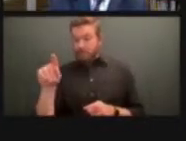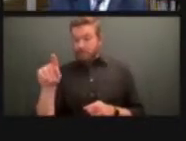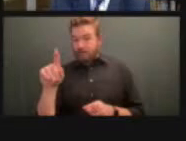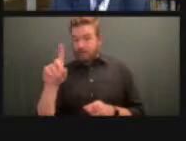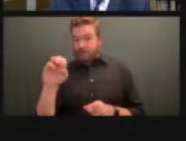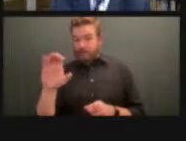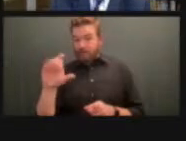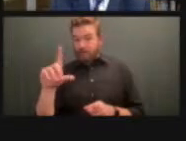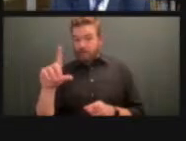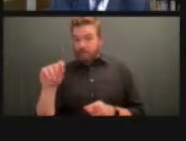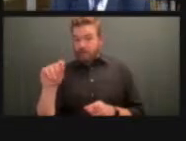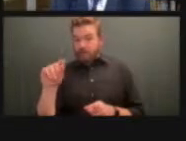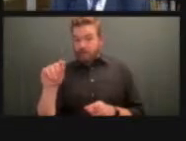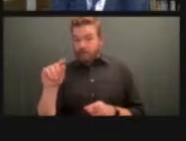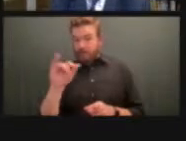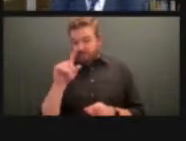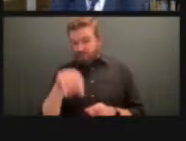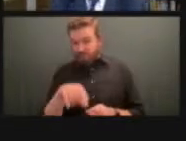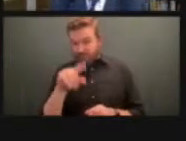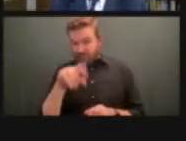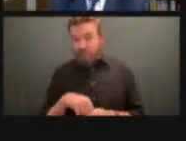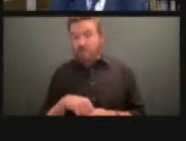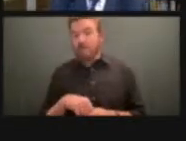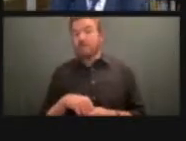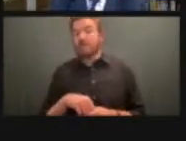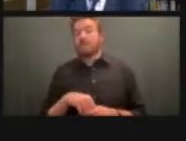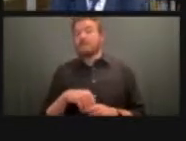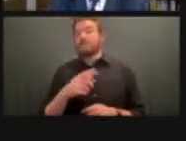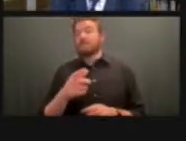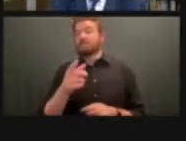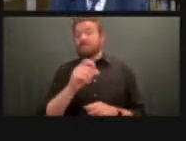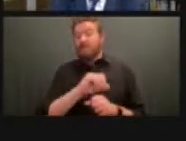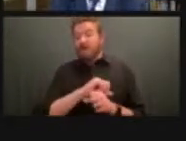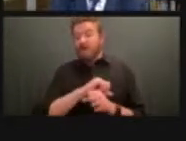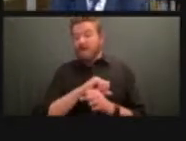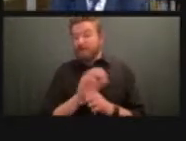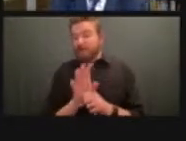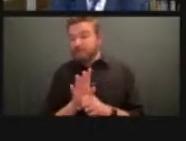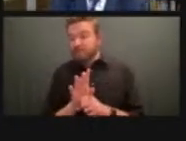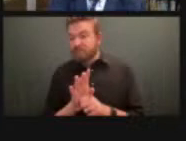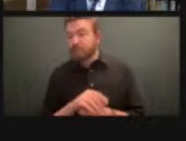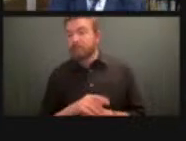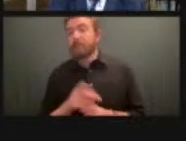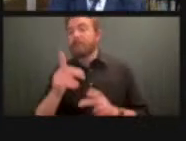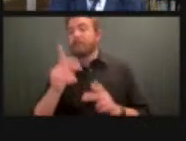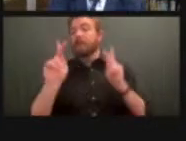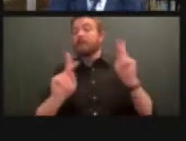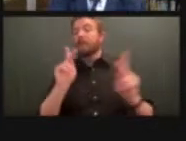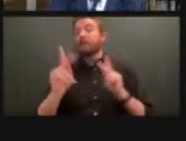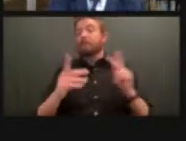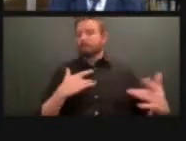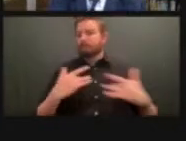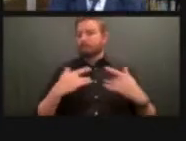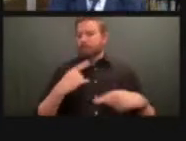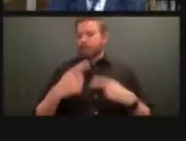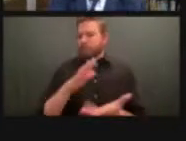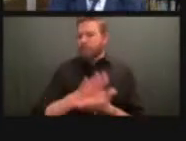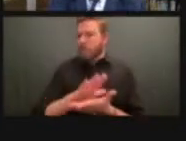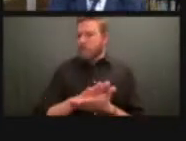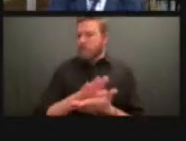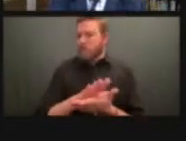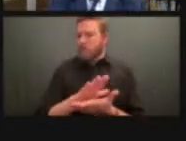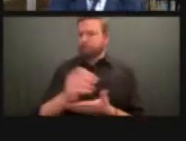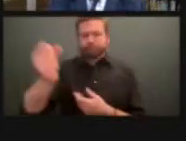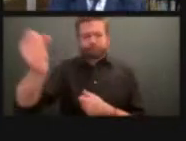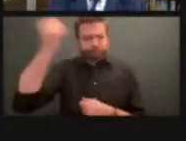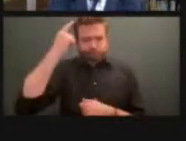Now, I know one area that a lot of people have concern with is our schools. We understand that completely, many of which return today for